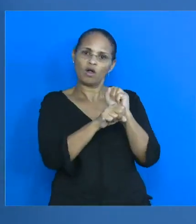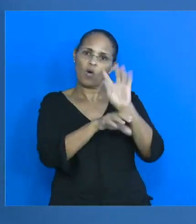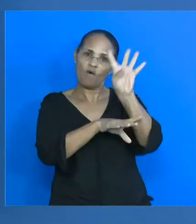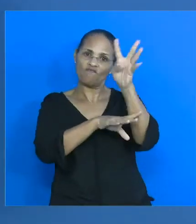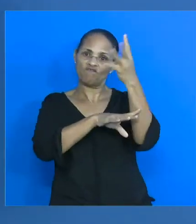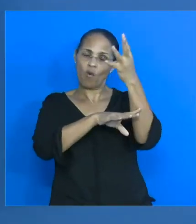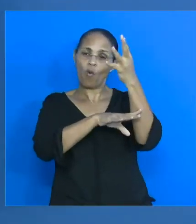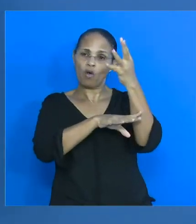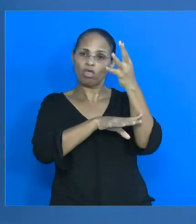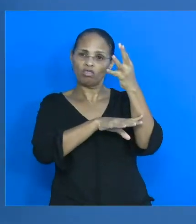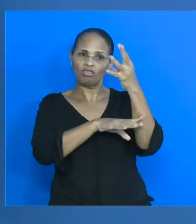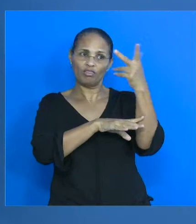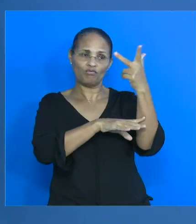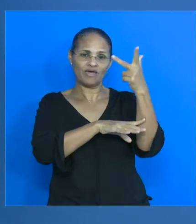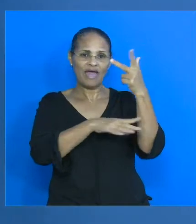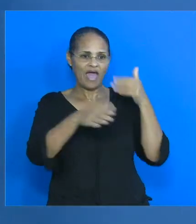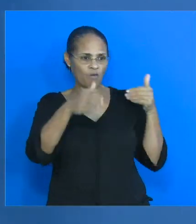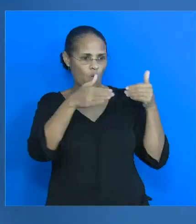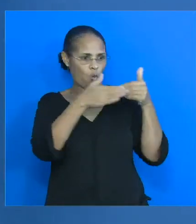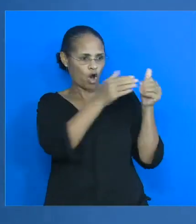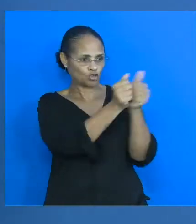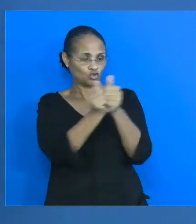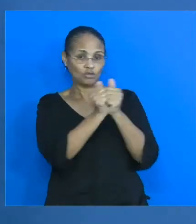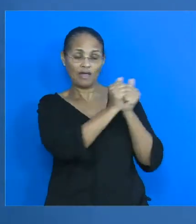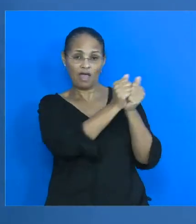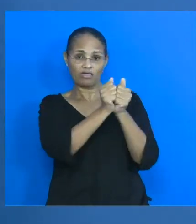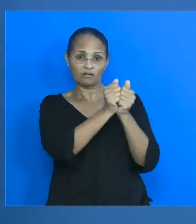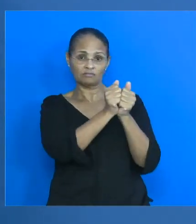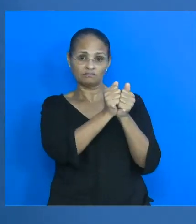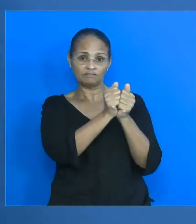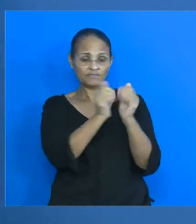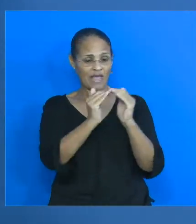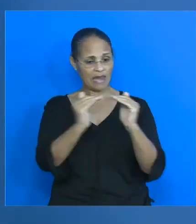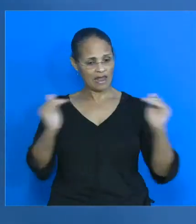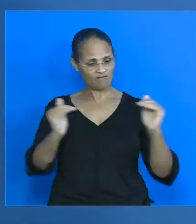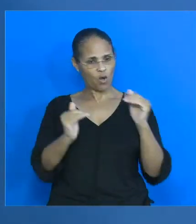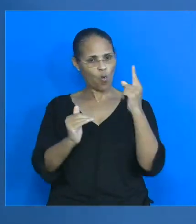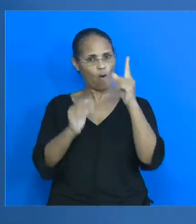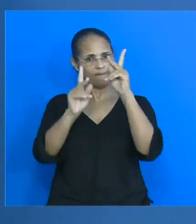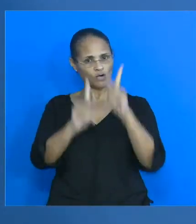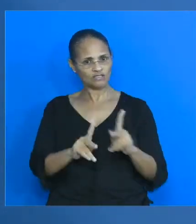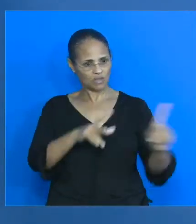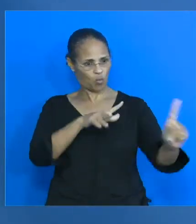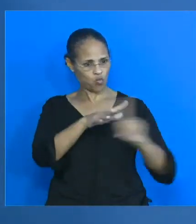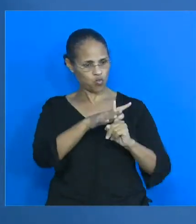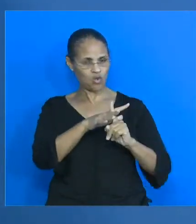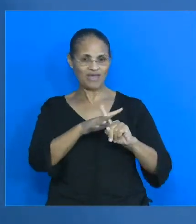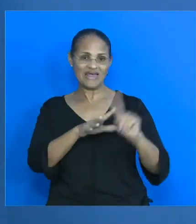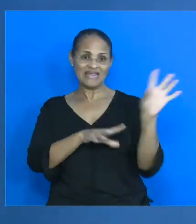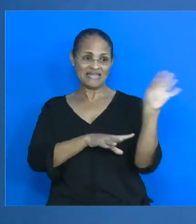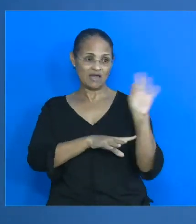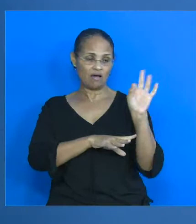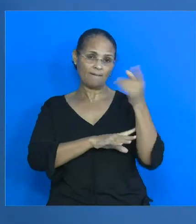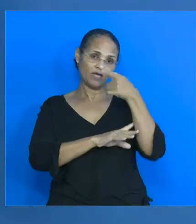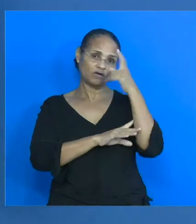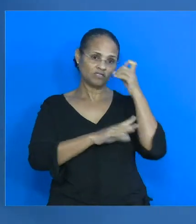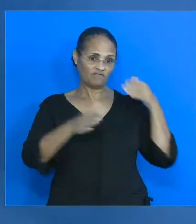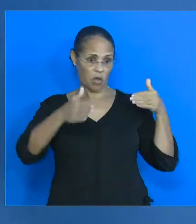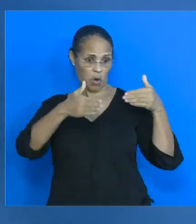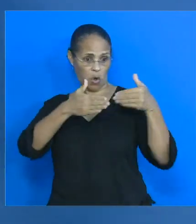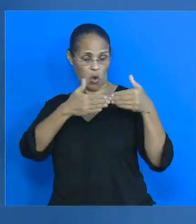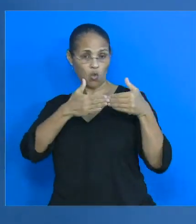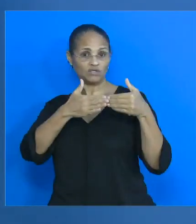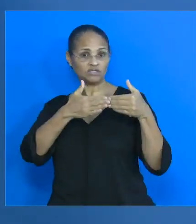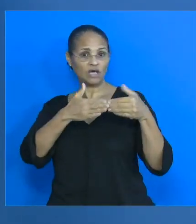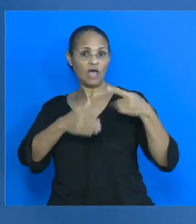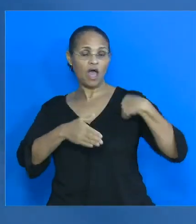floor. We all work in close proximity of one another, and one person is a case. The other 9 of us, because of our close proximity and